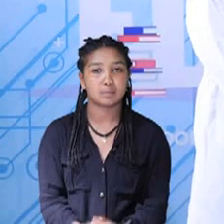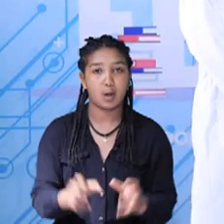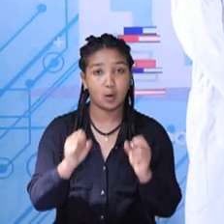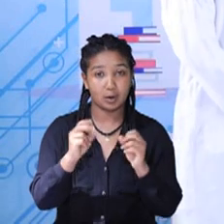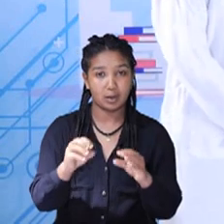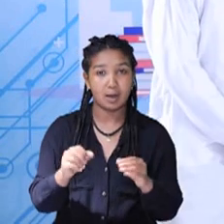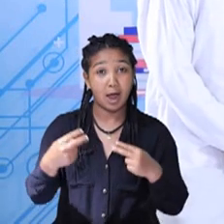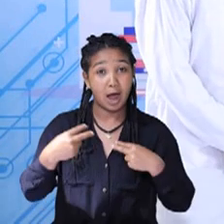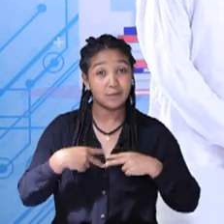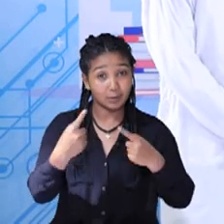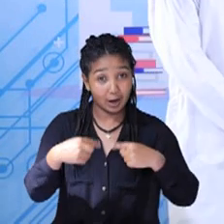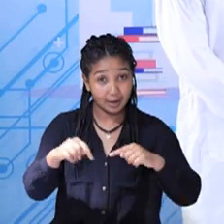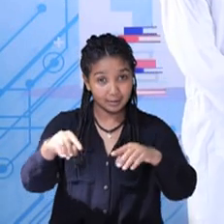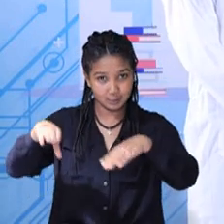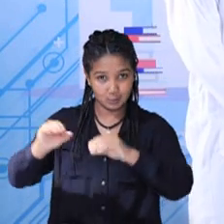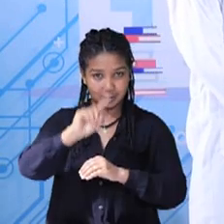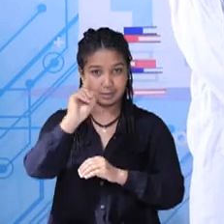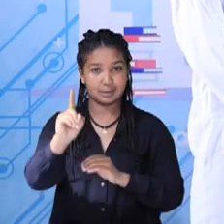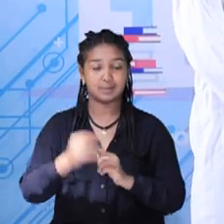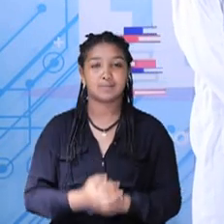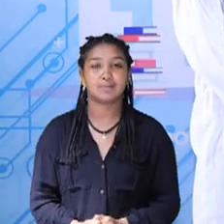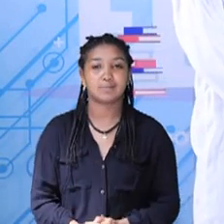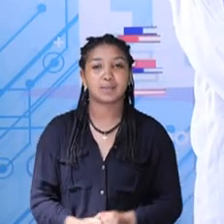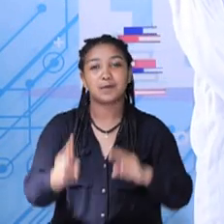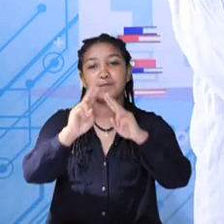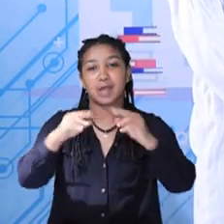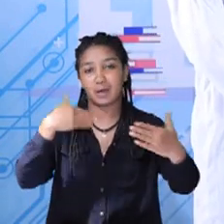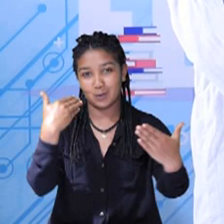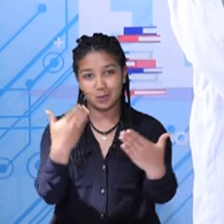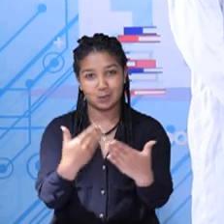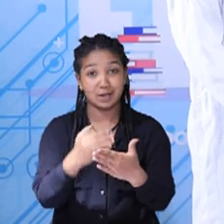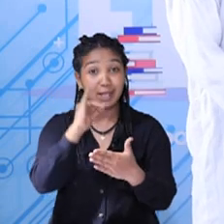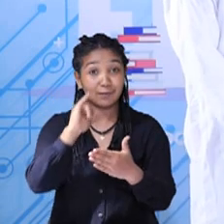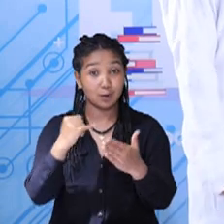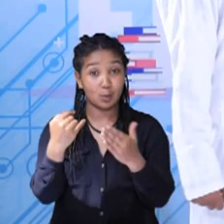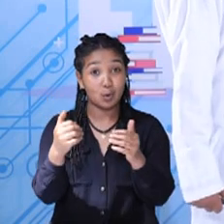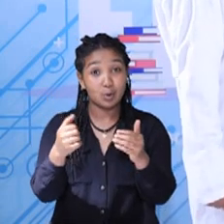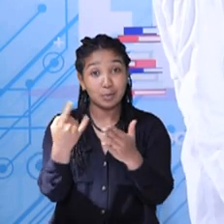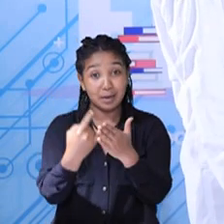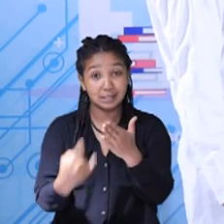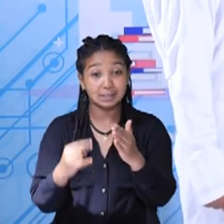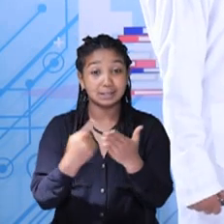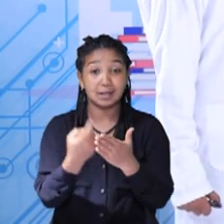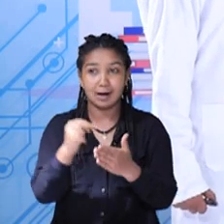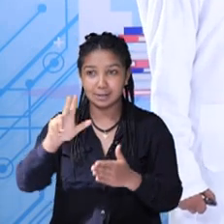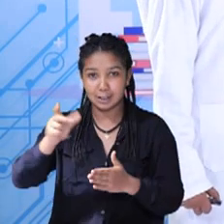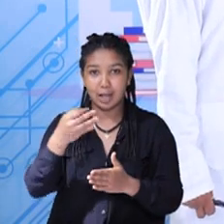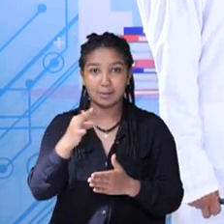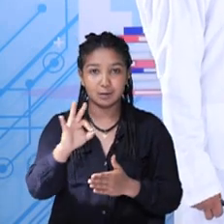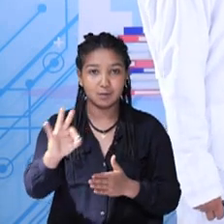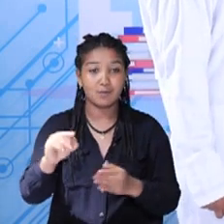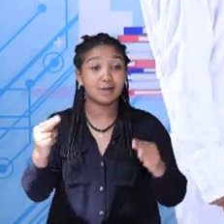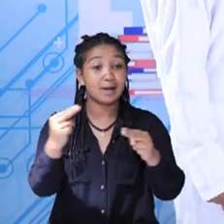Okay. Have you tried some, students? Very good. If you mentioned there are 3 types